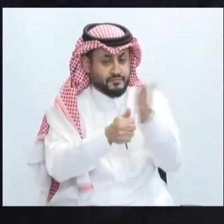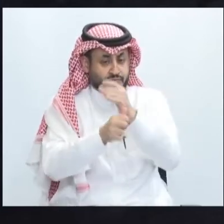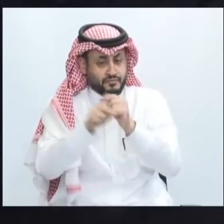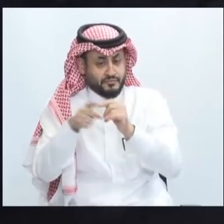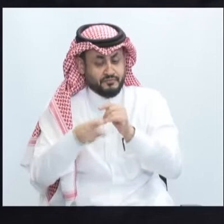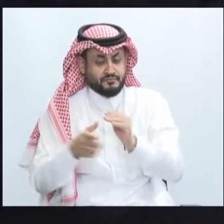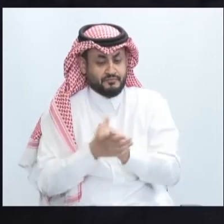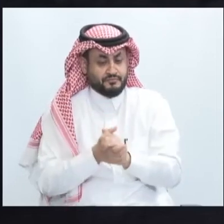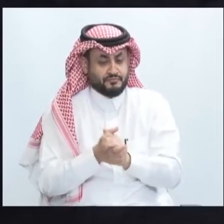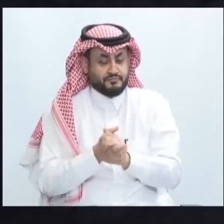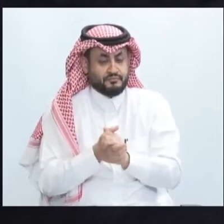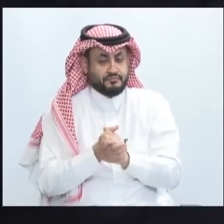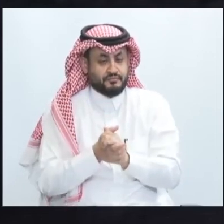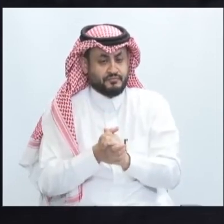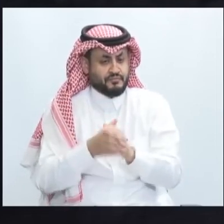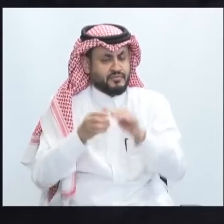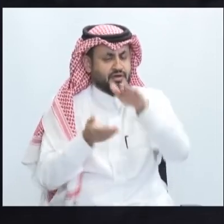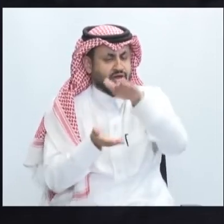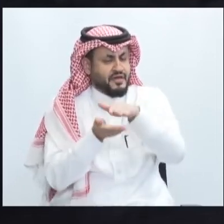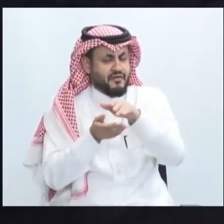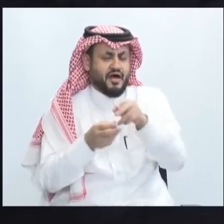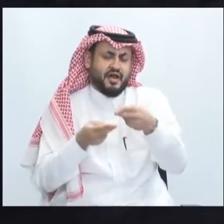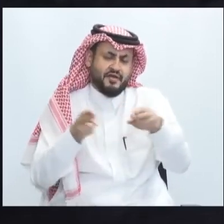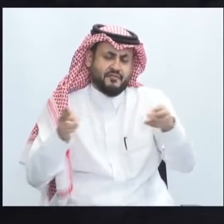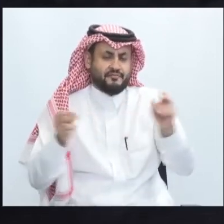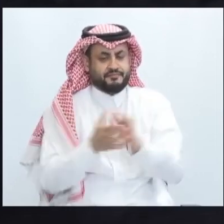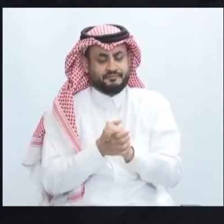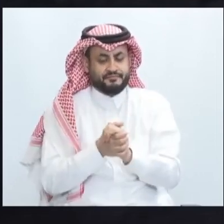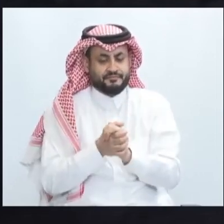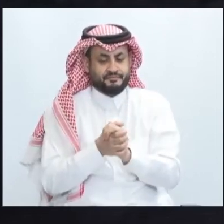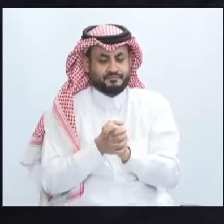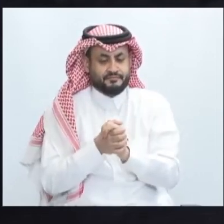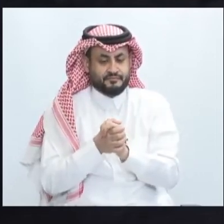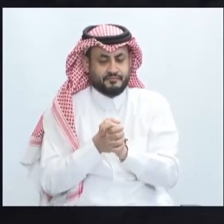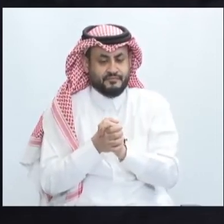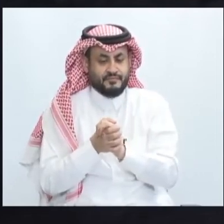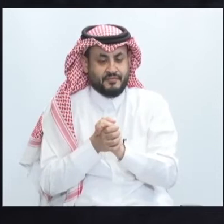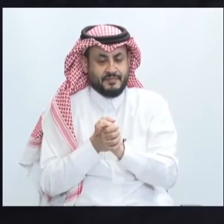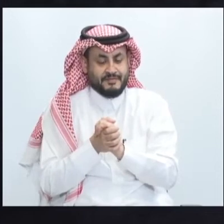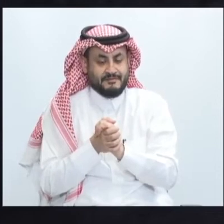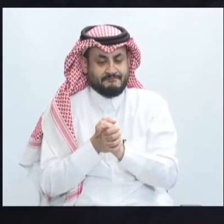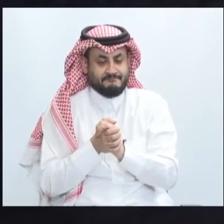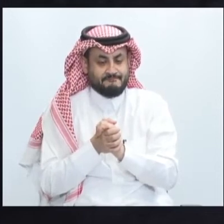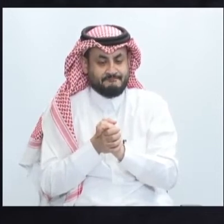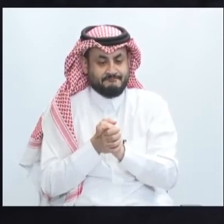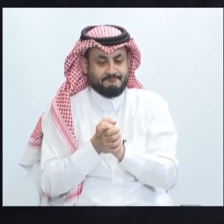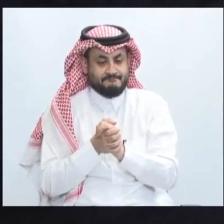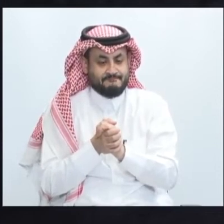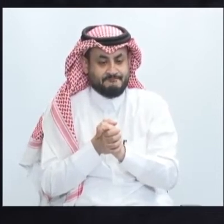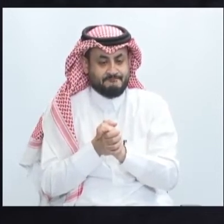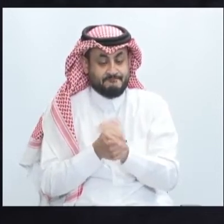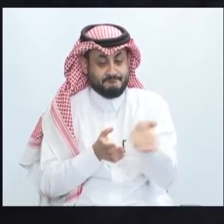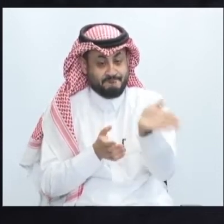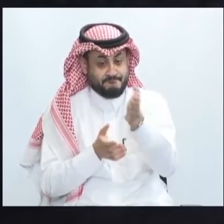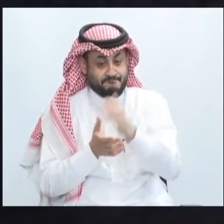the small letters are different. The small letters are different. Okay. Excellent. What after B